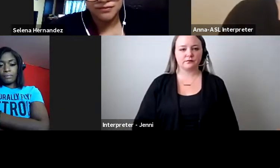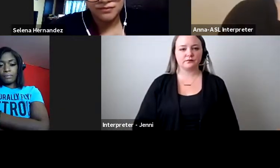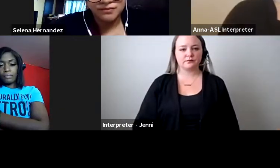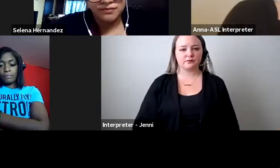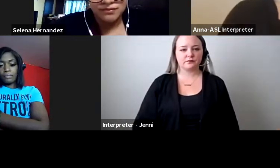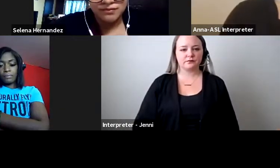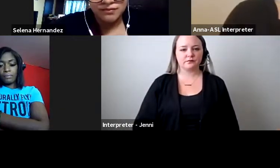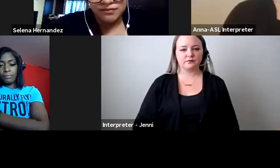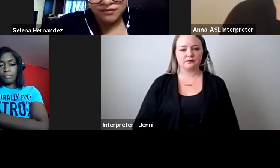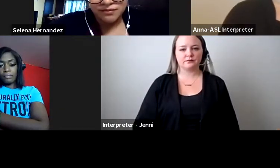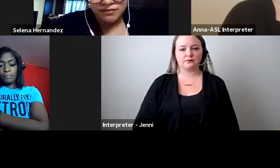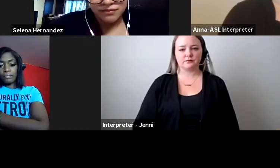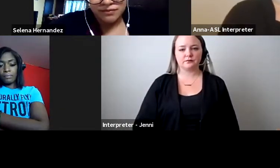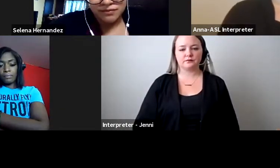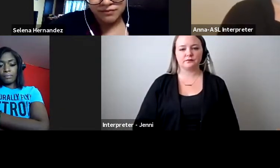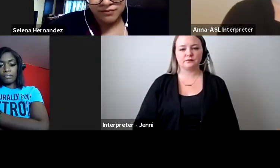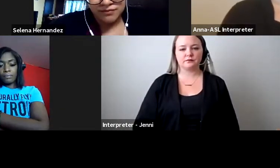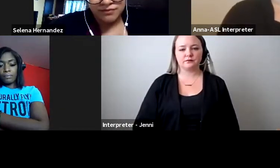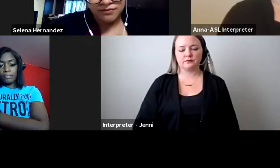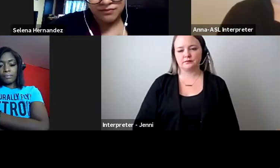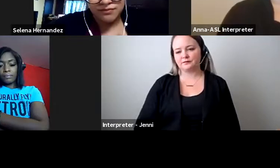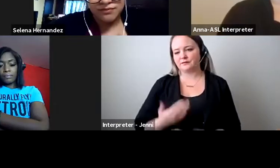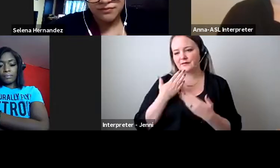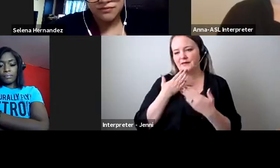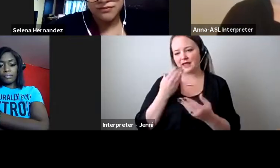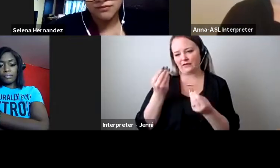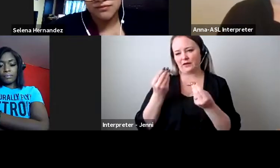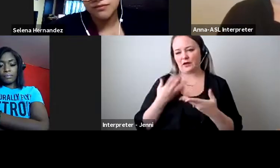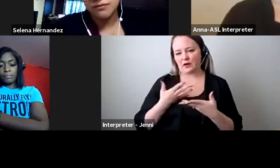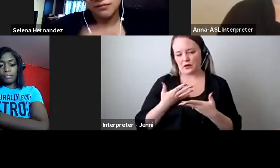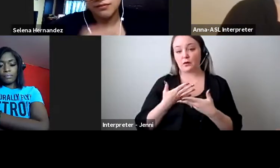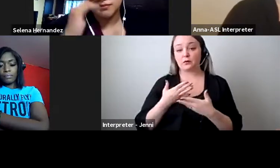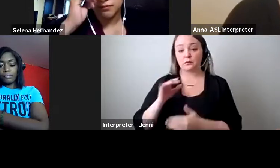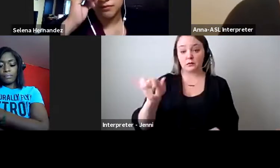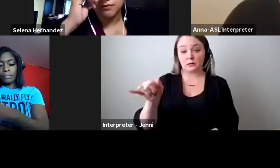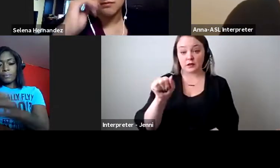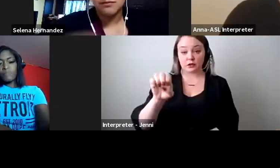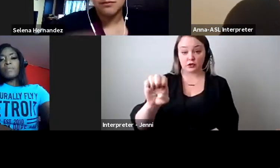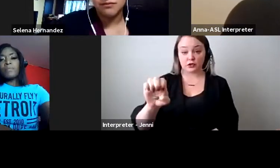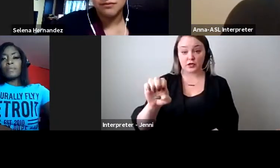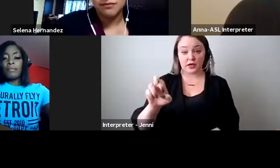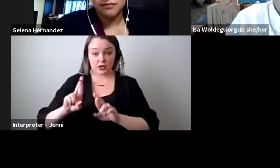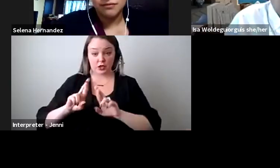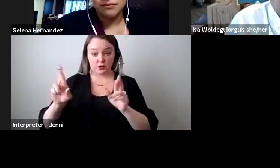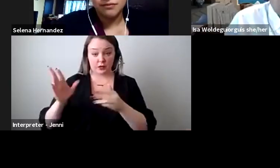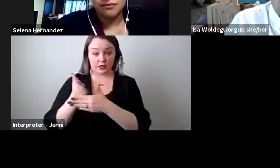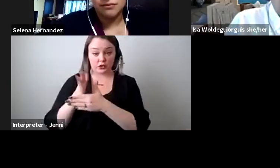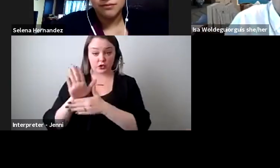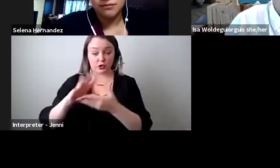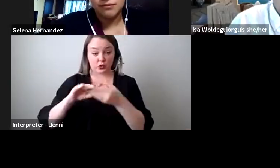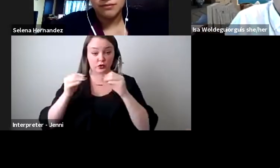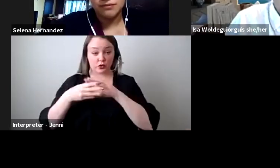okay. We'll circle back to you. Thank you for letting us know that. Jay, are you ready to share more of your story?